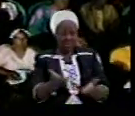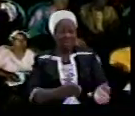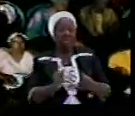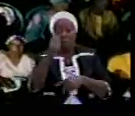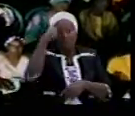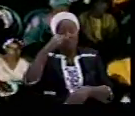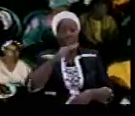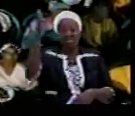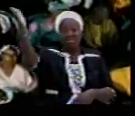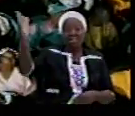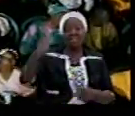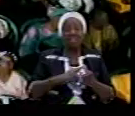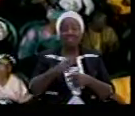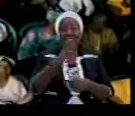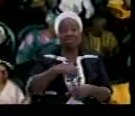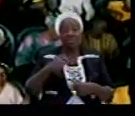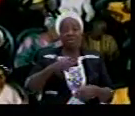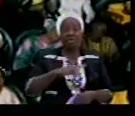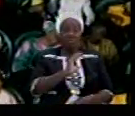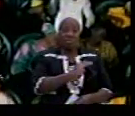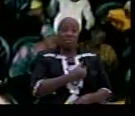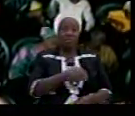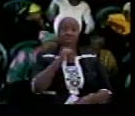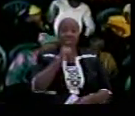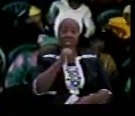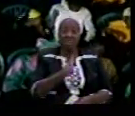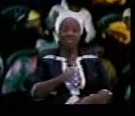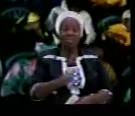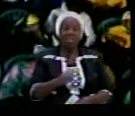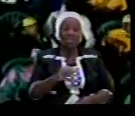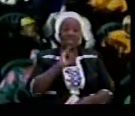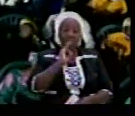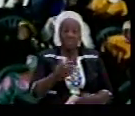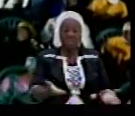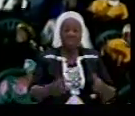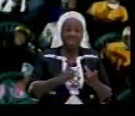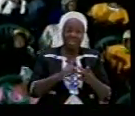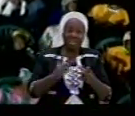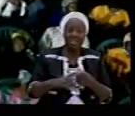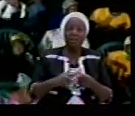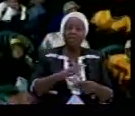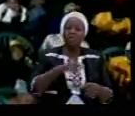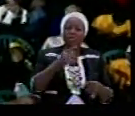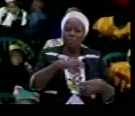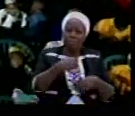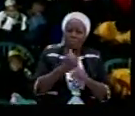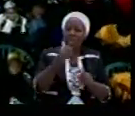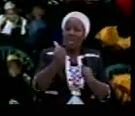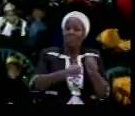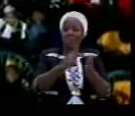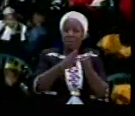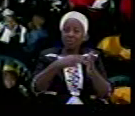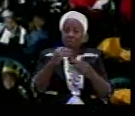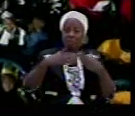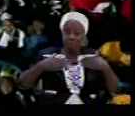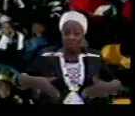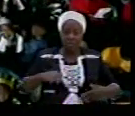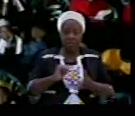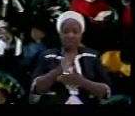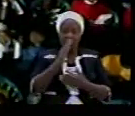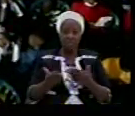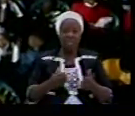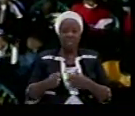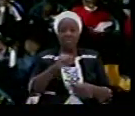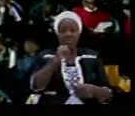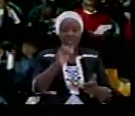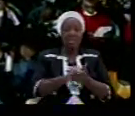here. Your soul is here. Your spirit is here. The totality of yourself, everything here, there will be